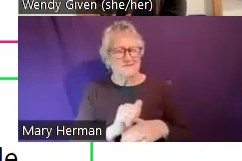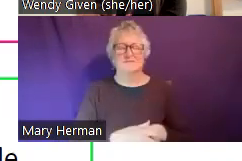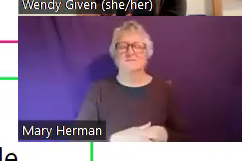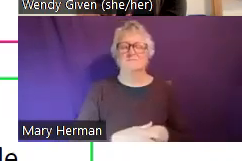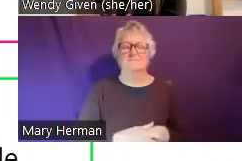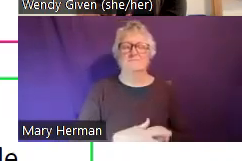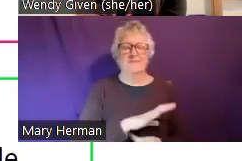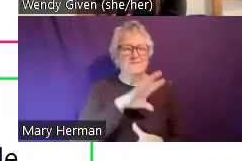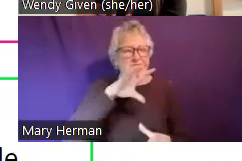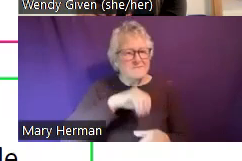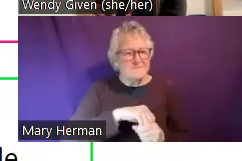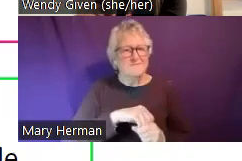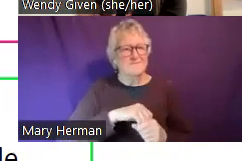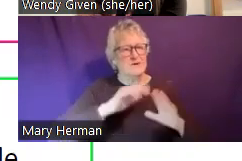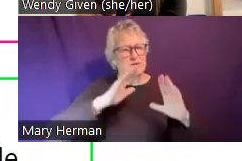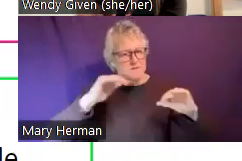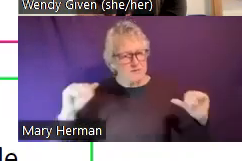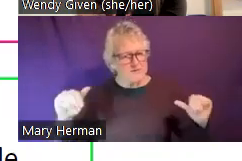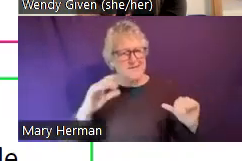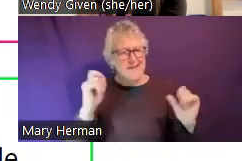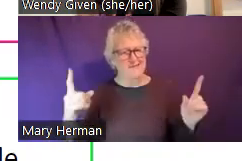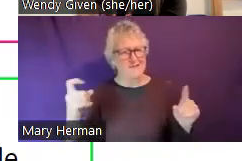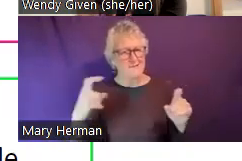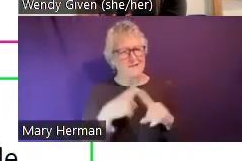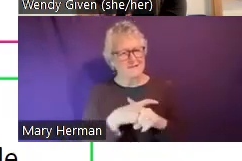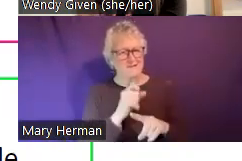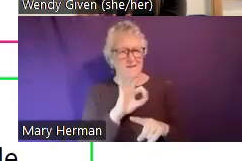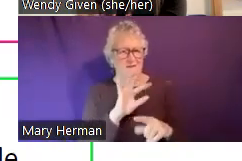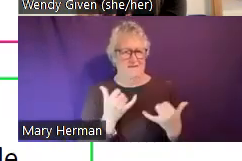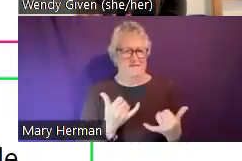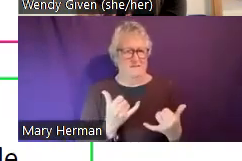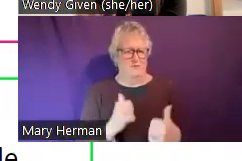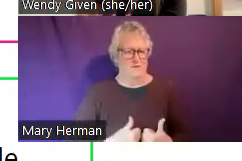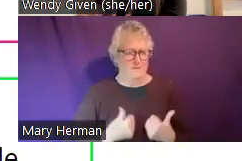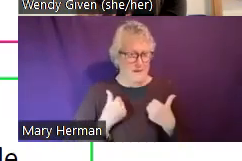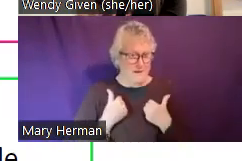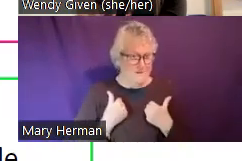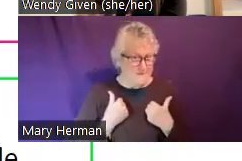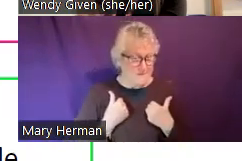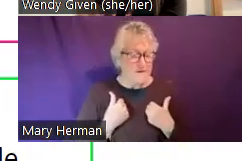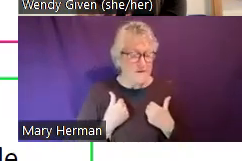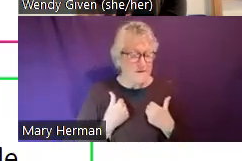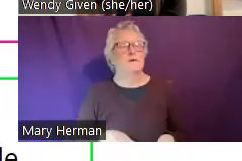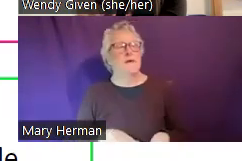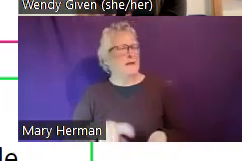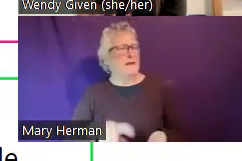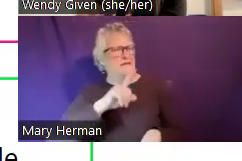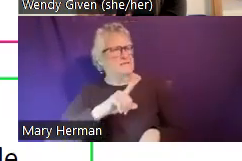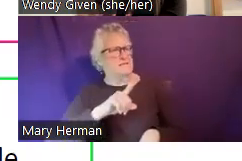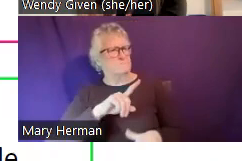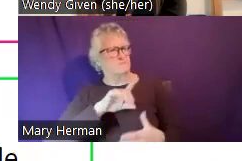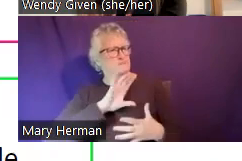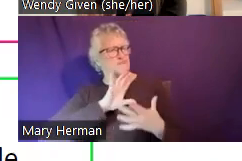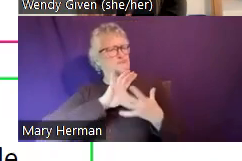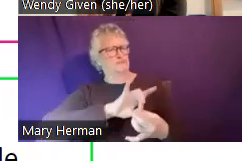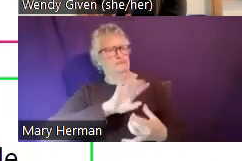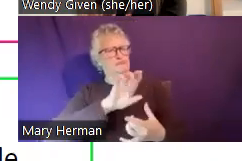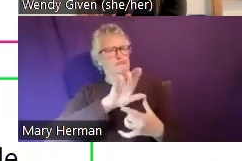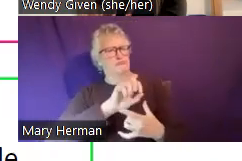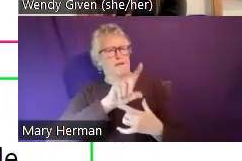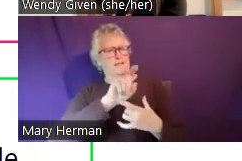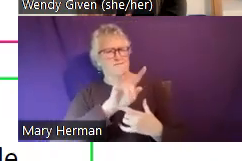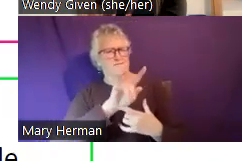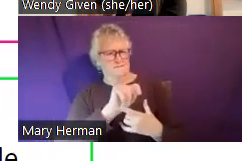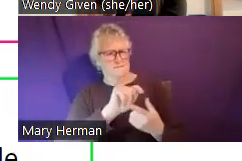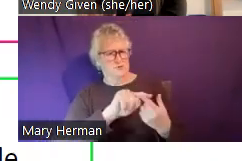life, and how it is relevant in a local, national, and global context. So that will be